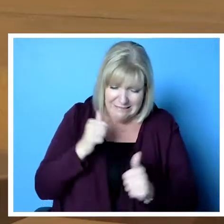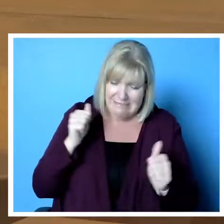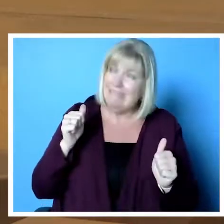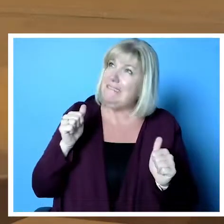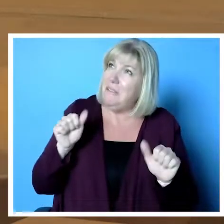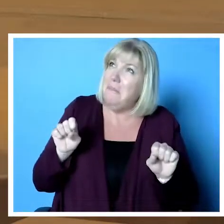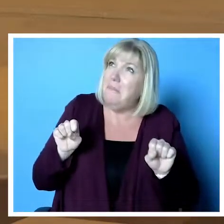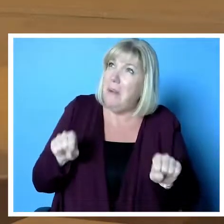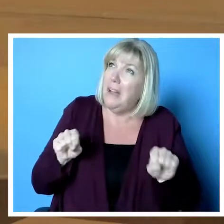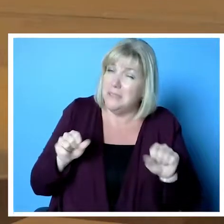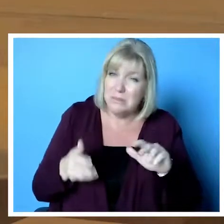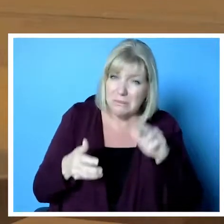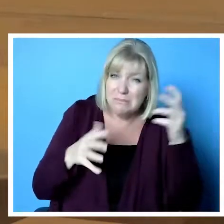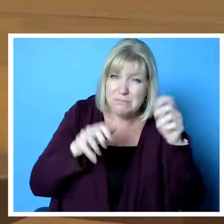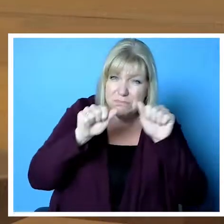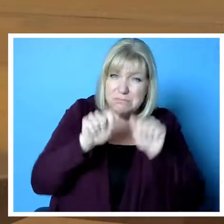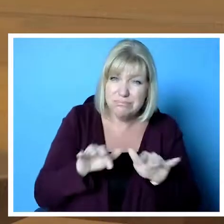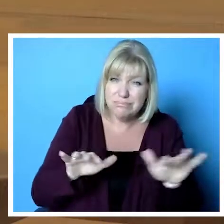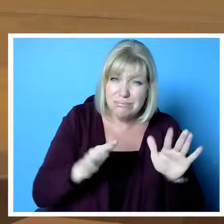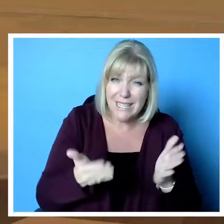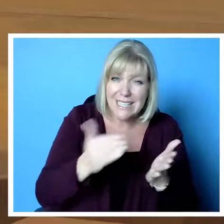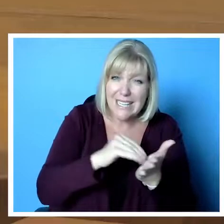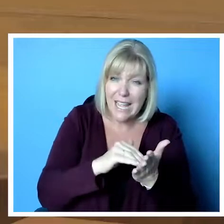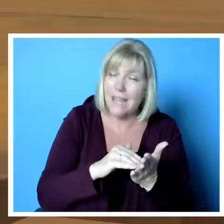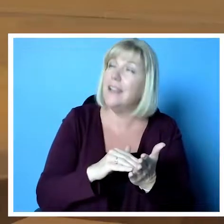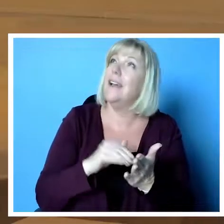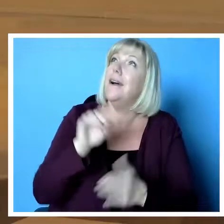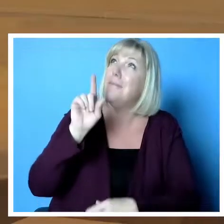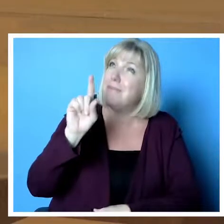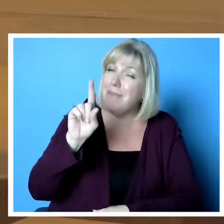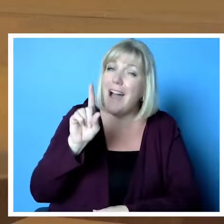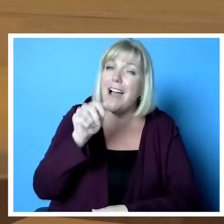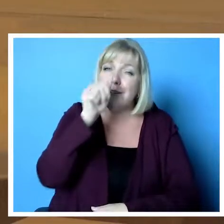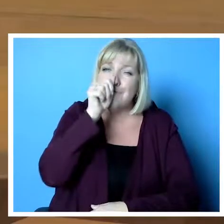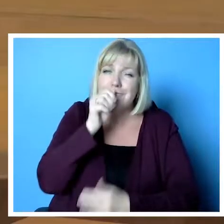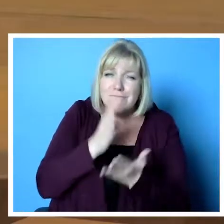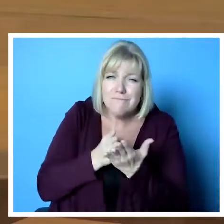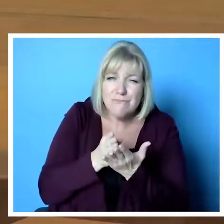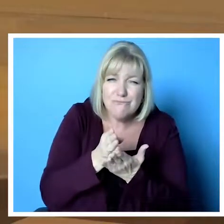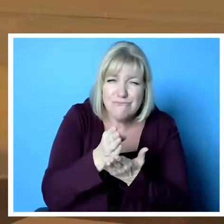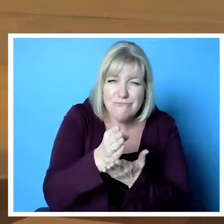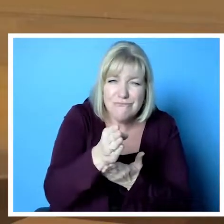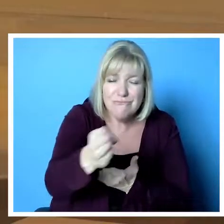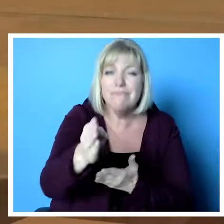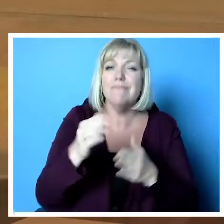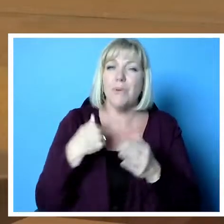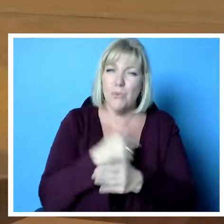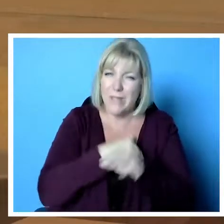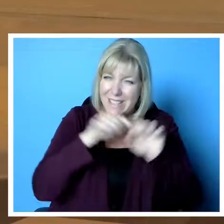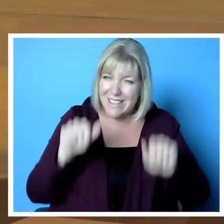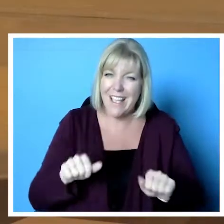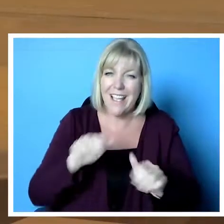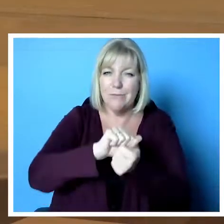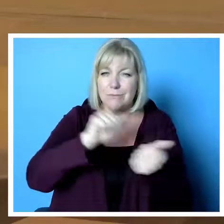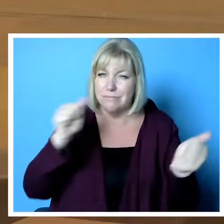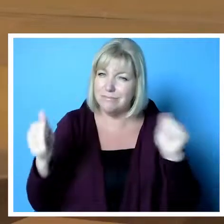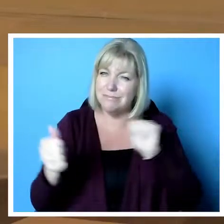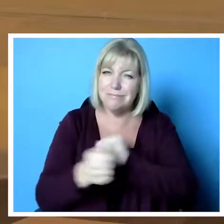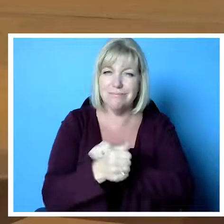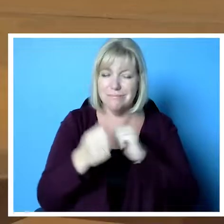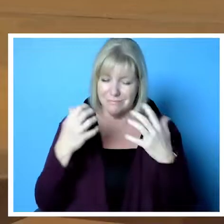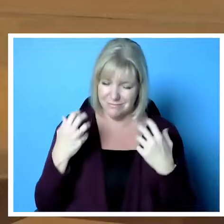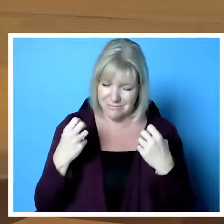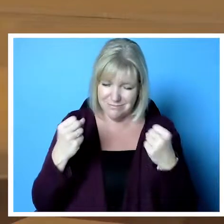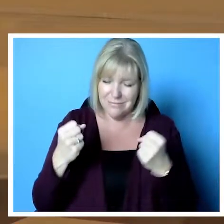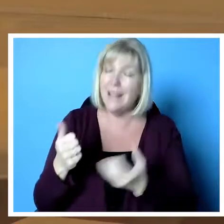further shattering, but also resilient and capable of transformation. Help